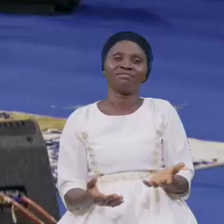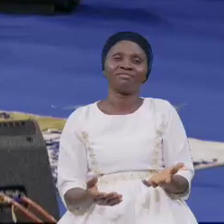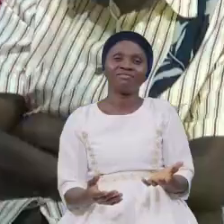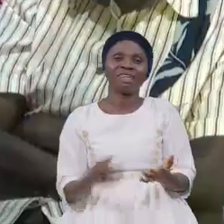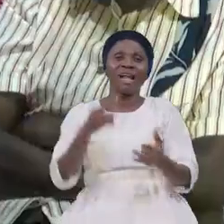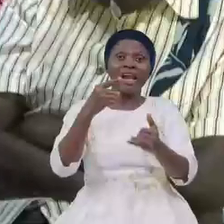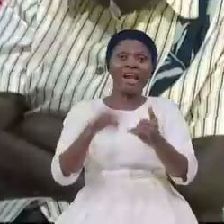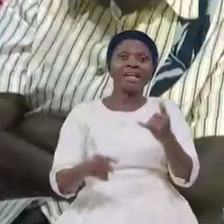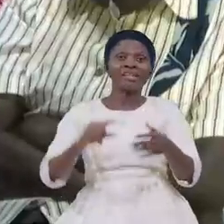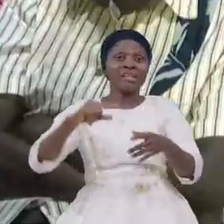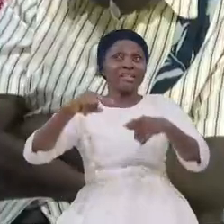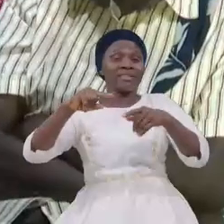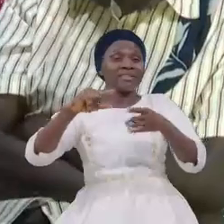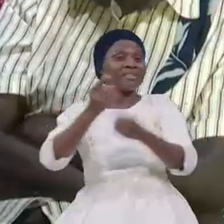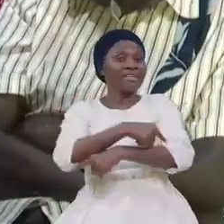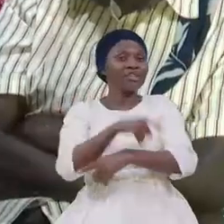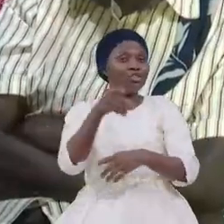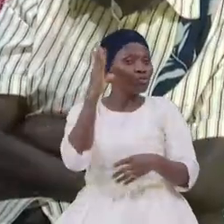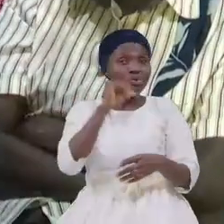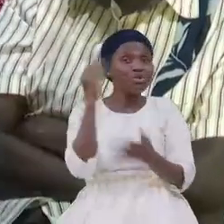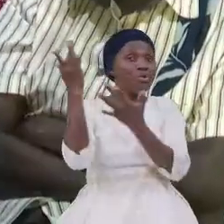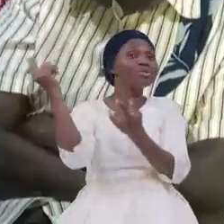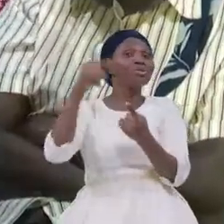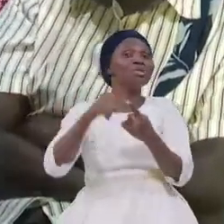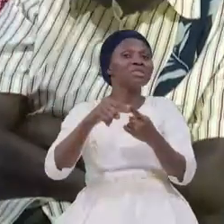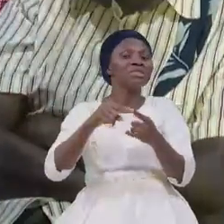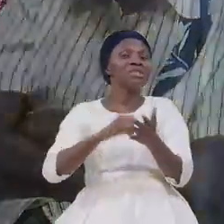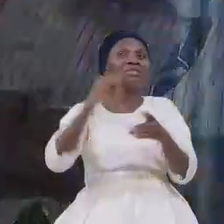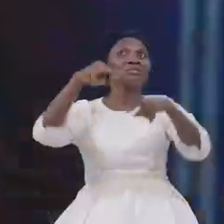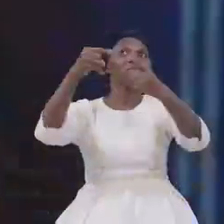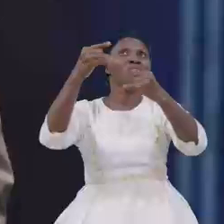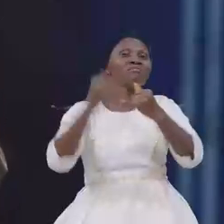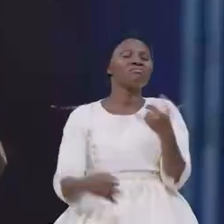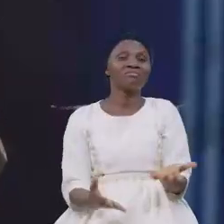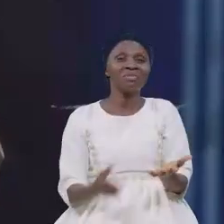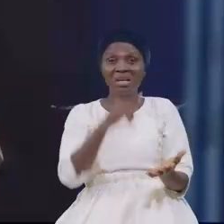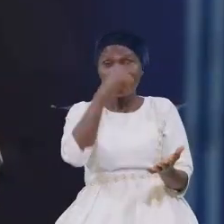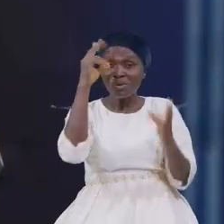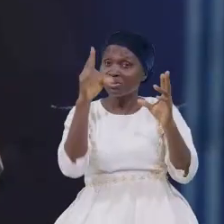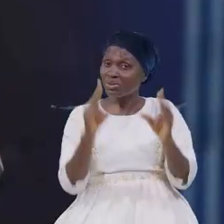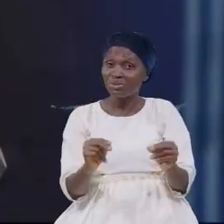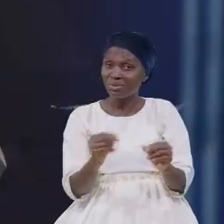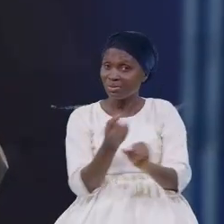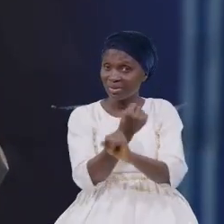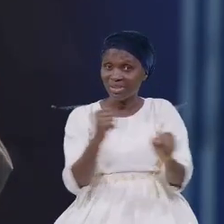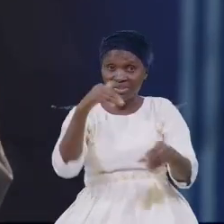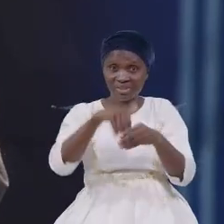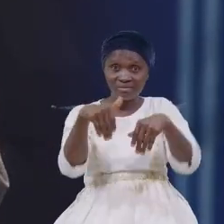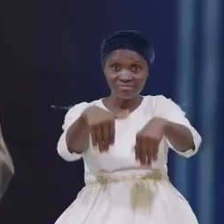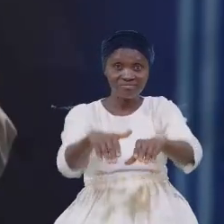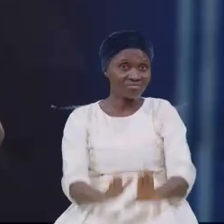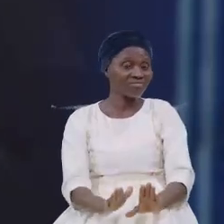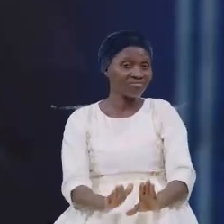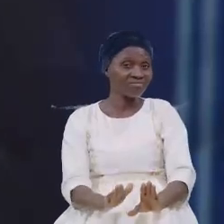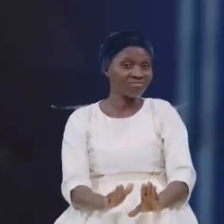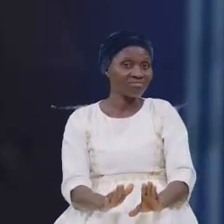gone, because there's no salvation in the grave. There's no salvation on the other